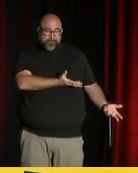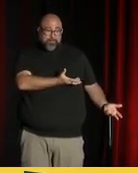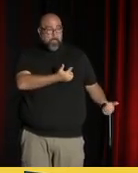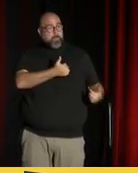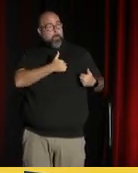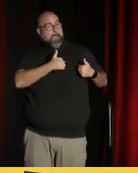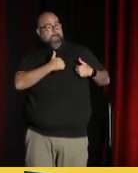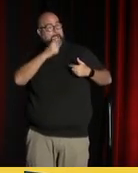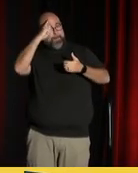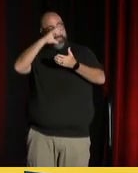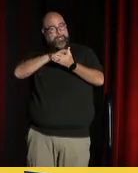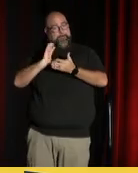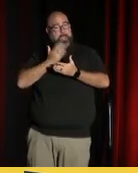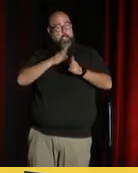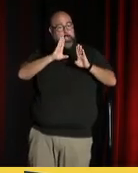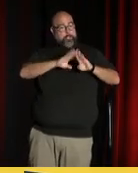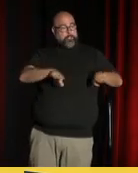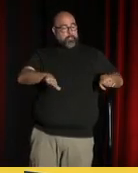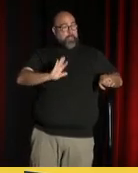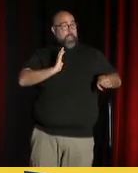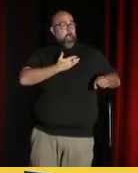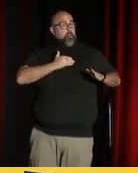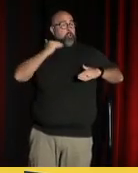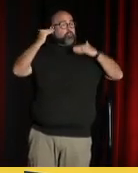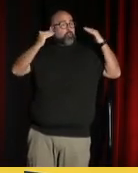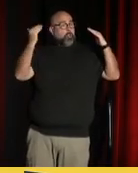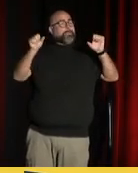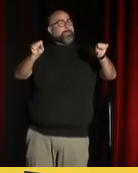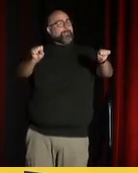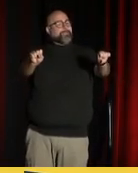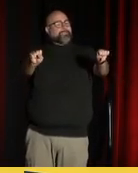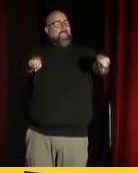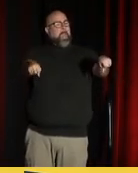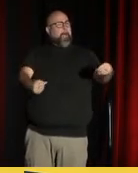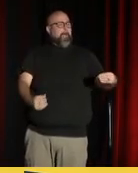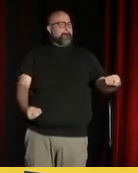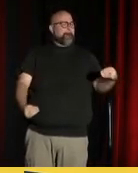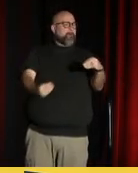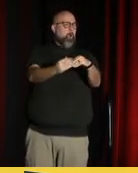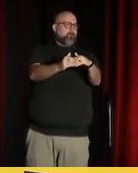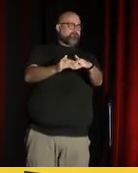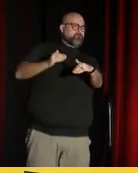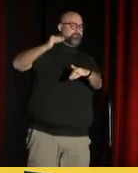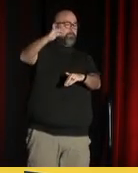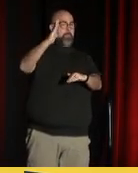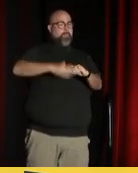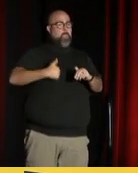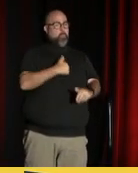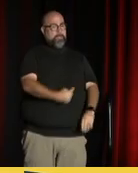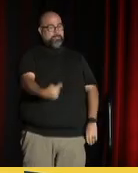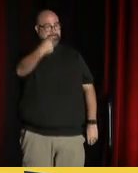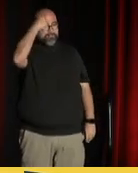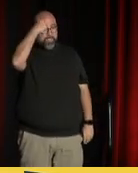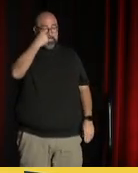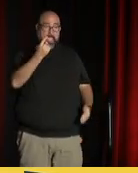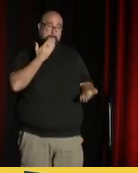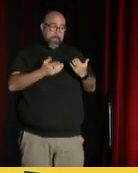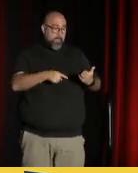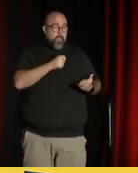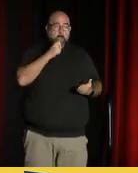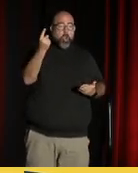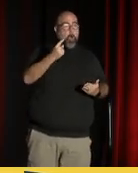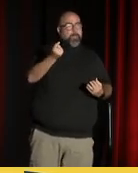I believe our children, our adults, are capable of so much more than what we think. And maybe they don't